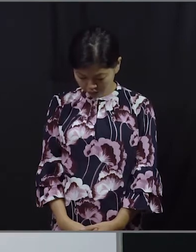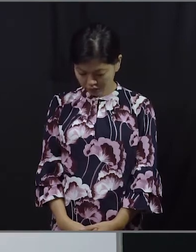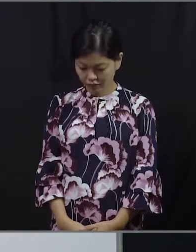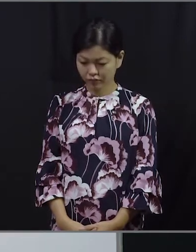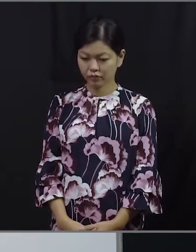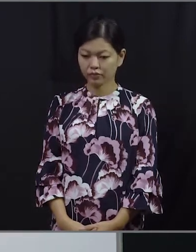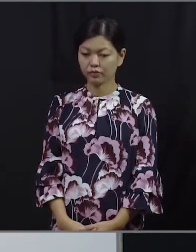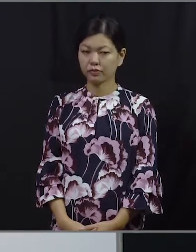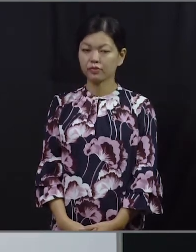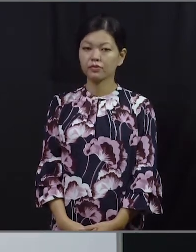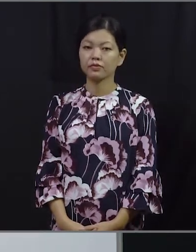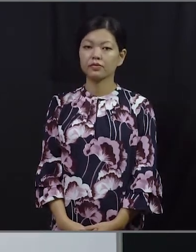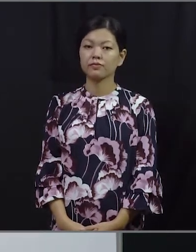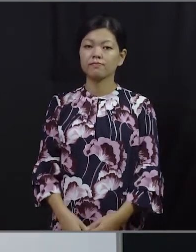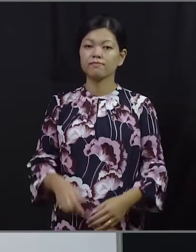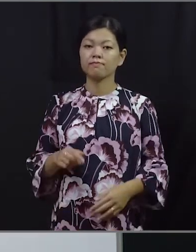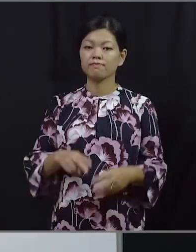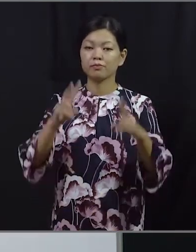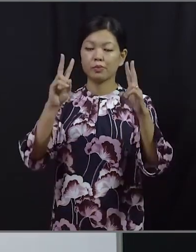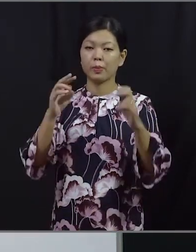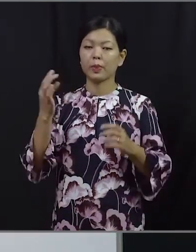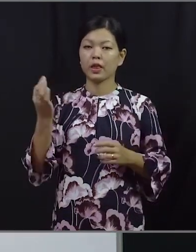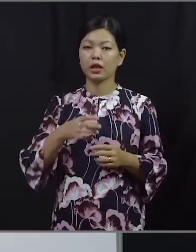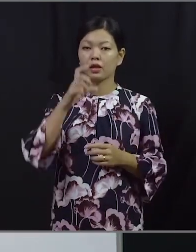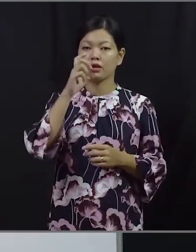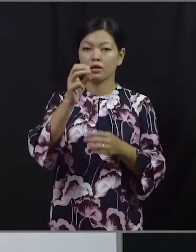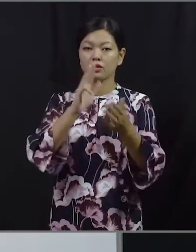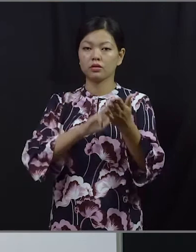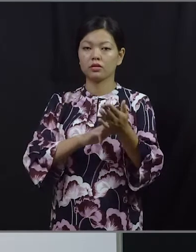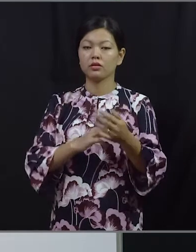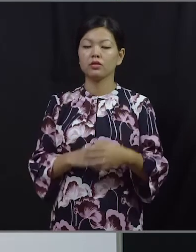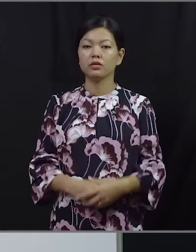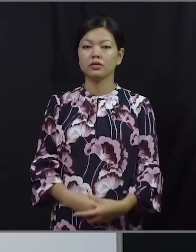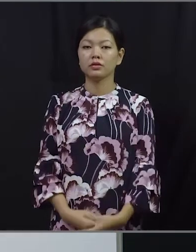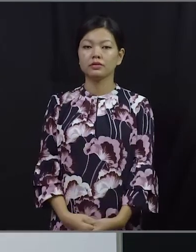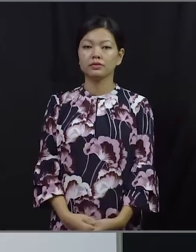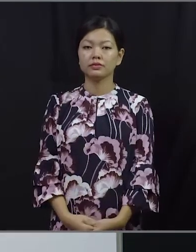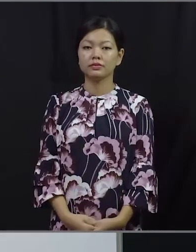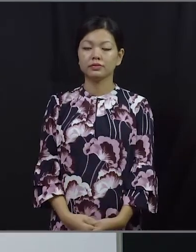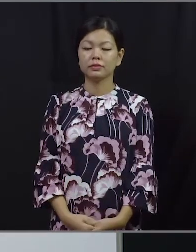Okay, so our next topic is what? Compound microscope.